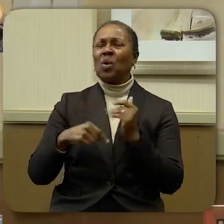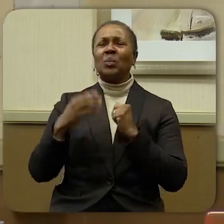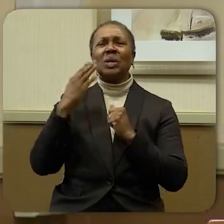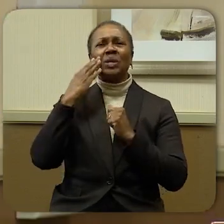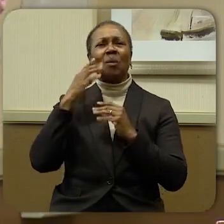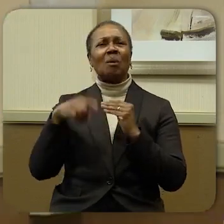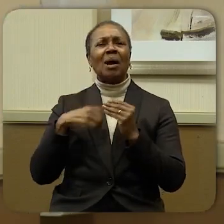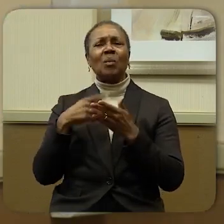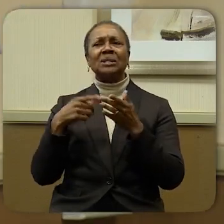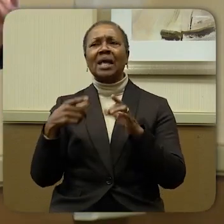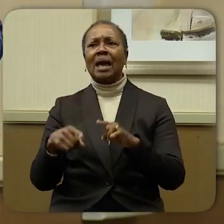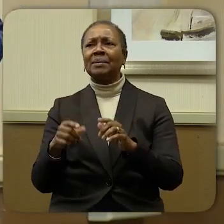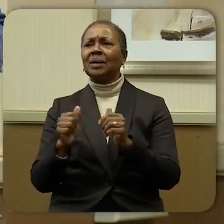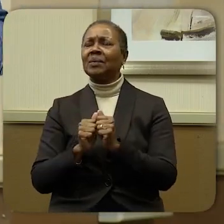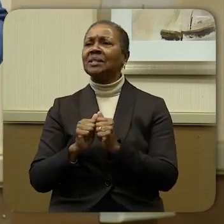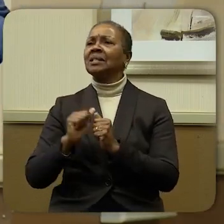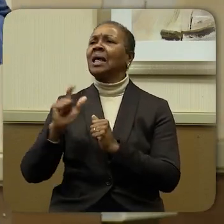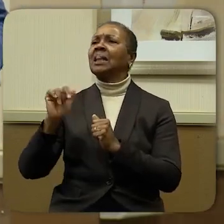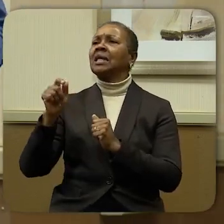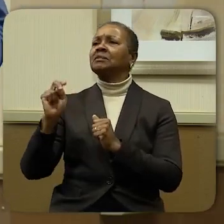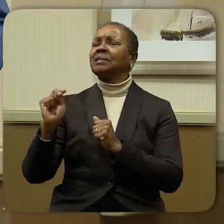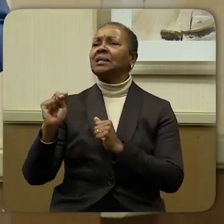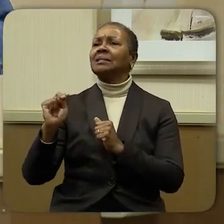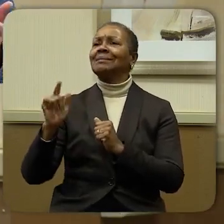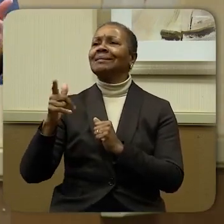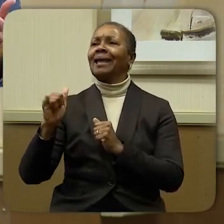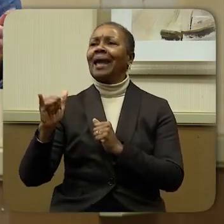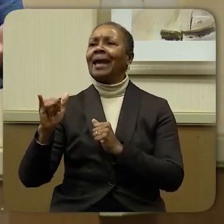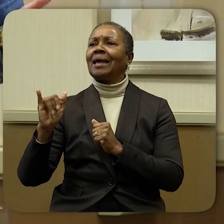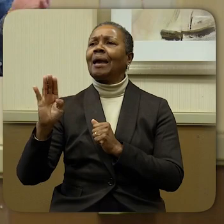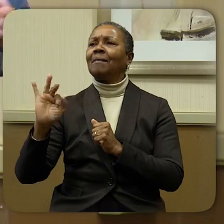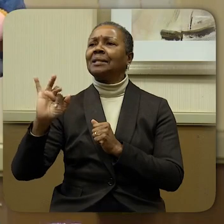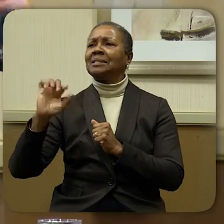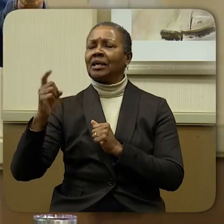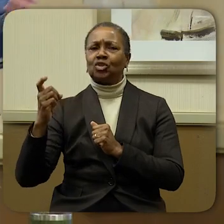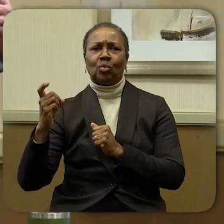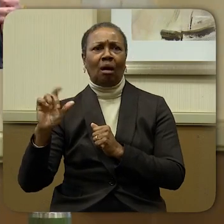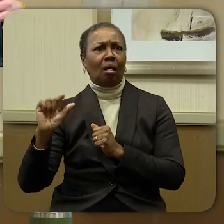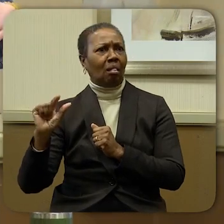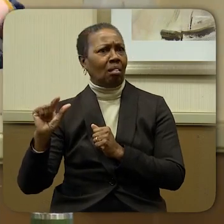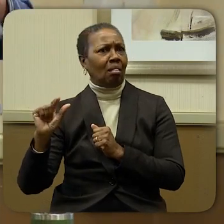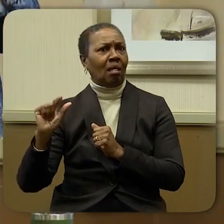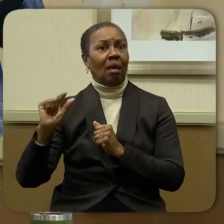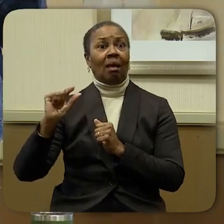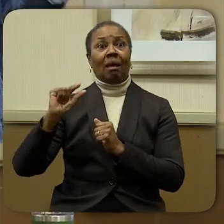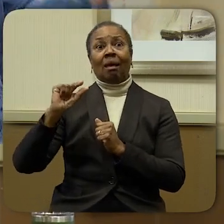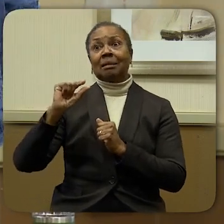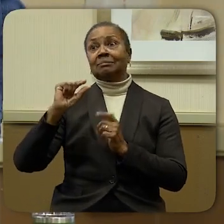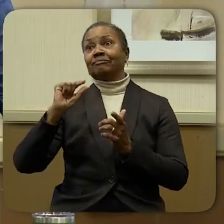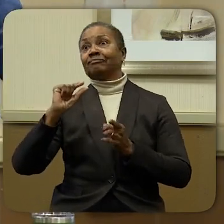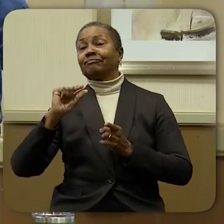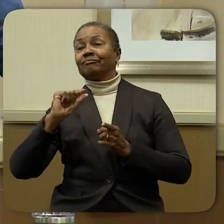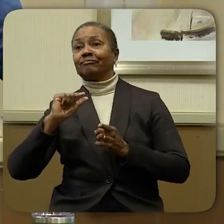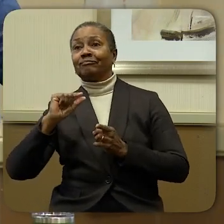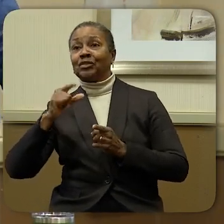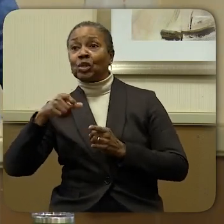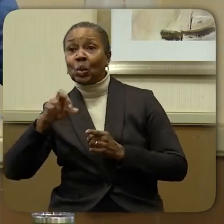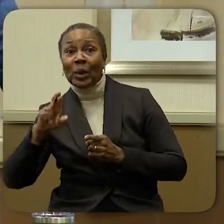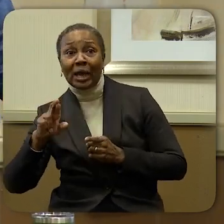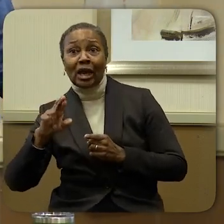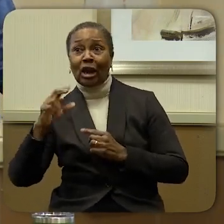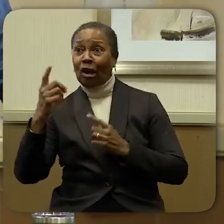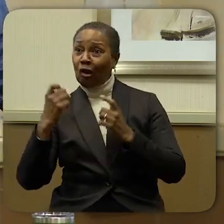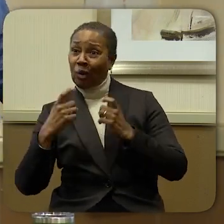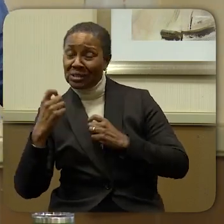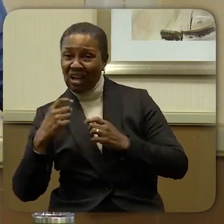know about what's happening with lesbian, gay, bisexual, transgender, queer questioning, and all of the other